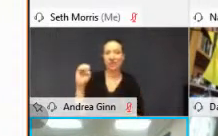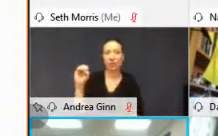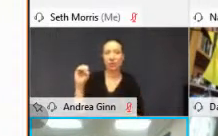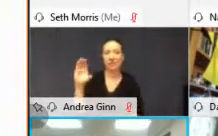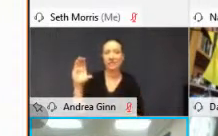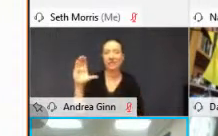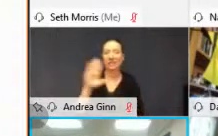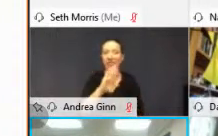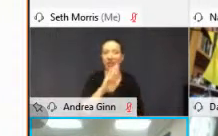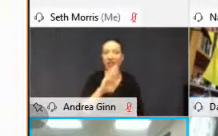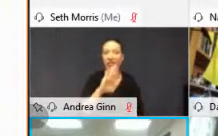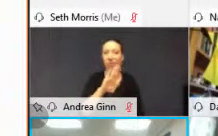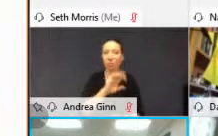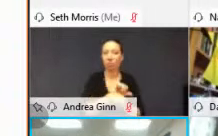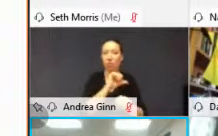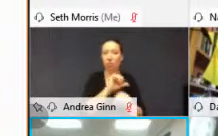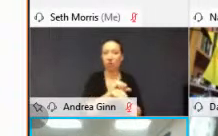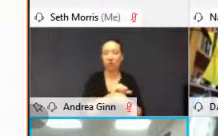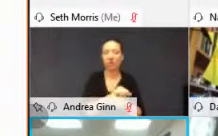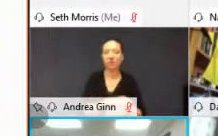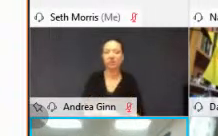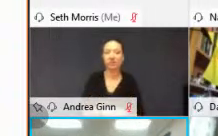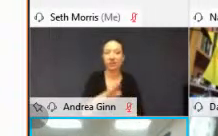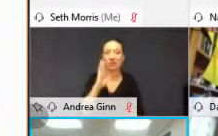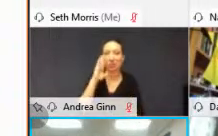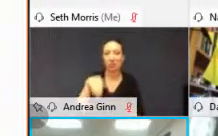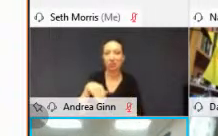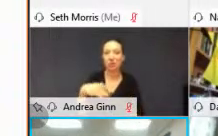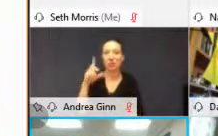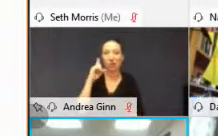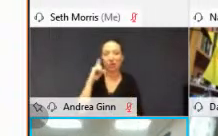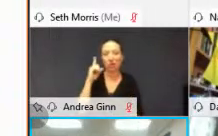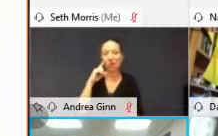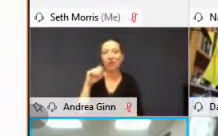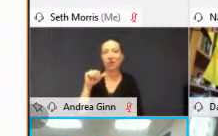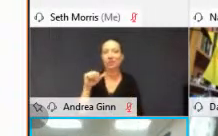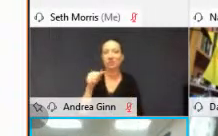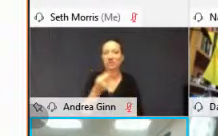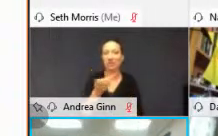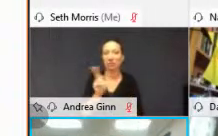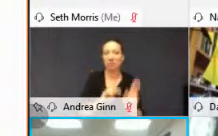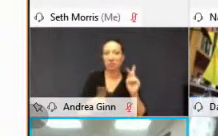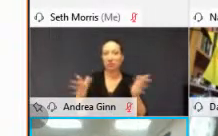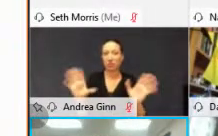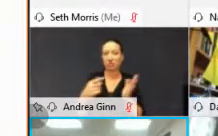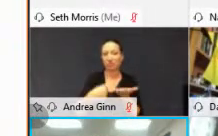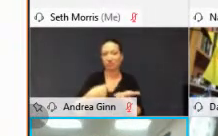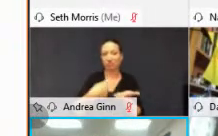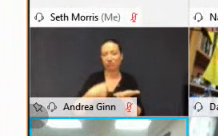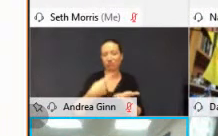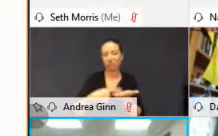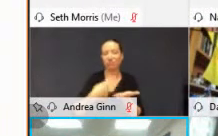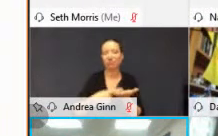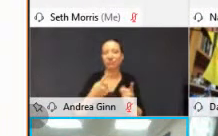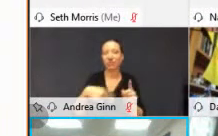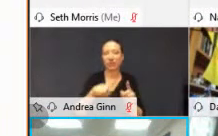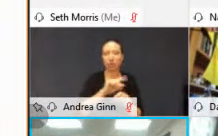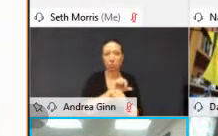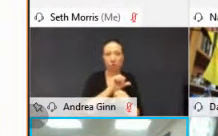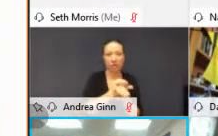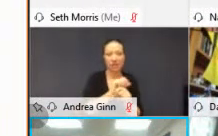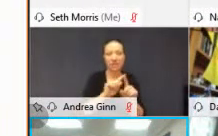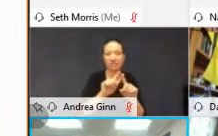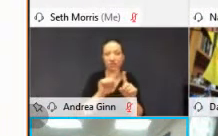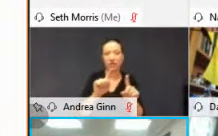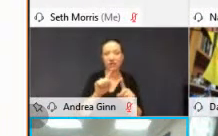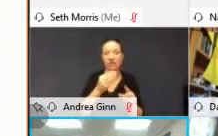Secretaries Angela Medrano and Carrie Armijo speak to this. HSC worked on food and shelter efforts, and while many of our staff volunteered